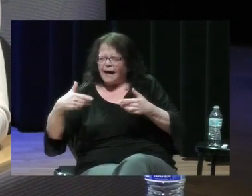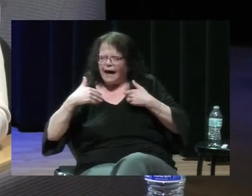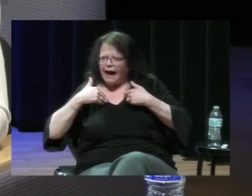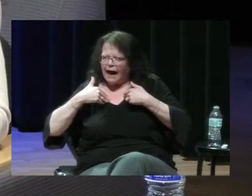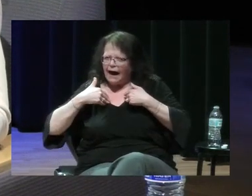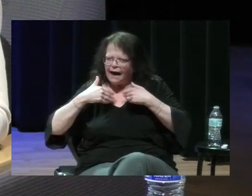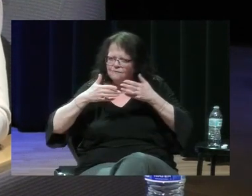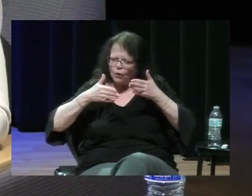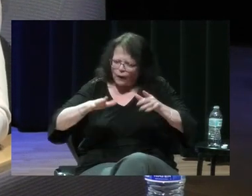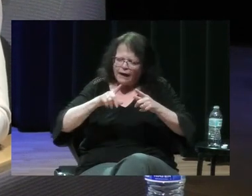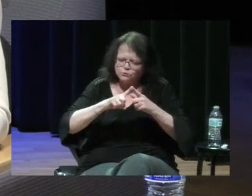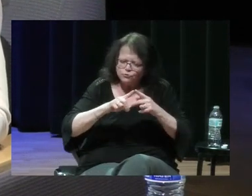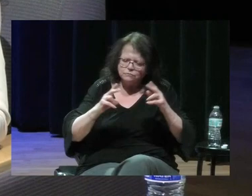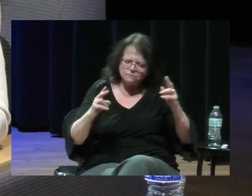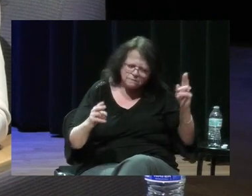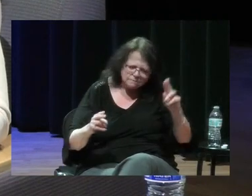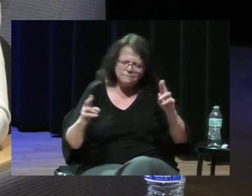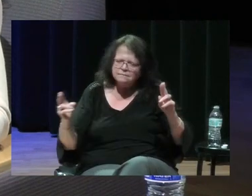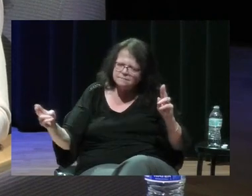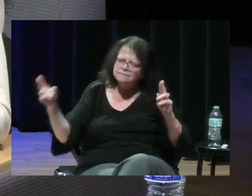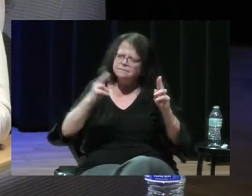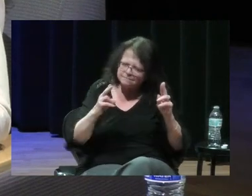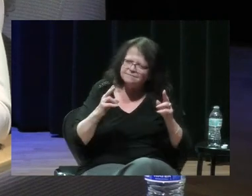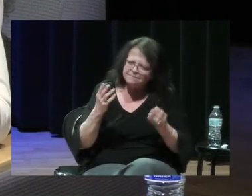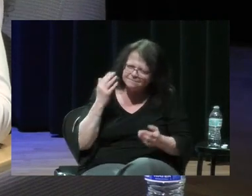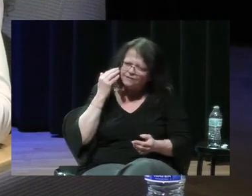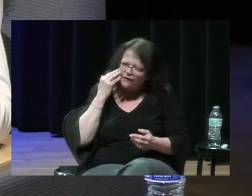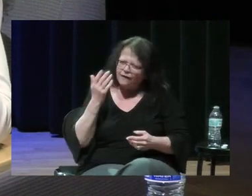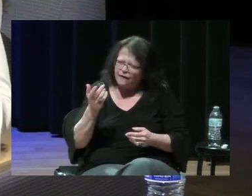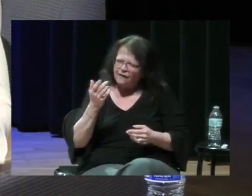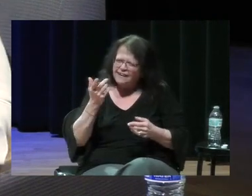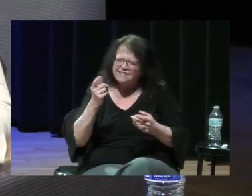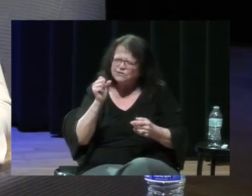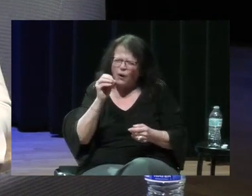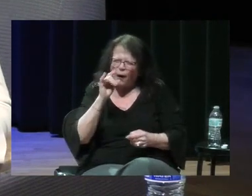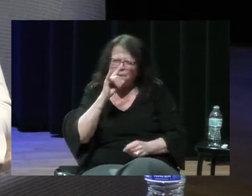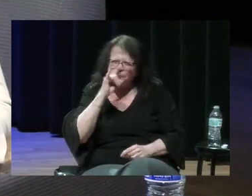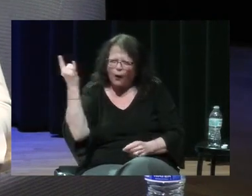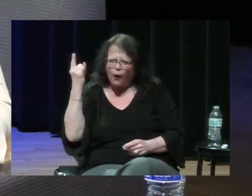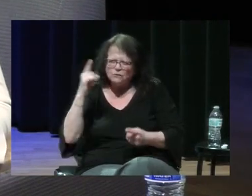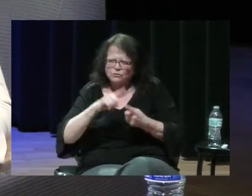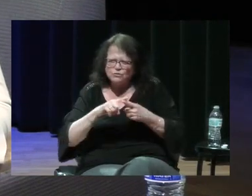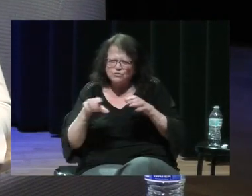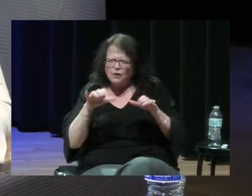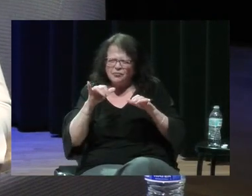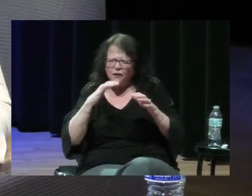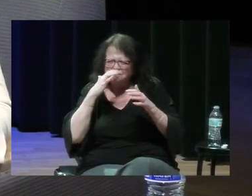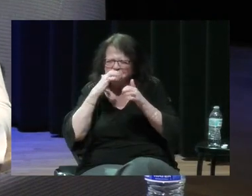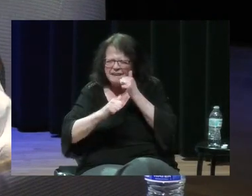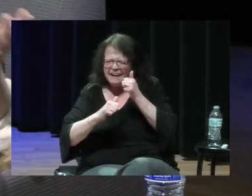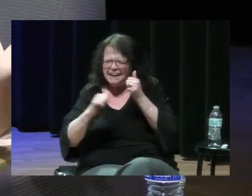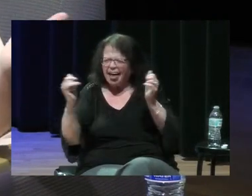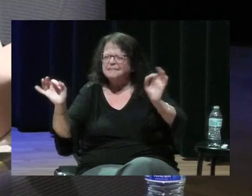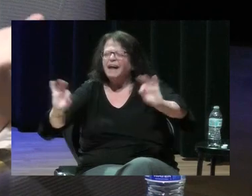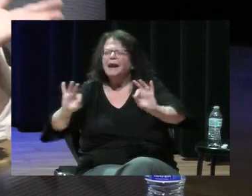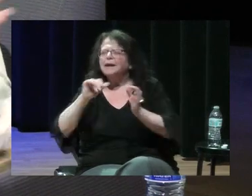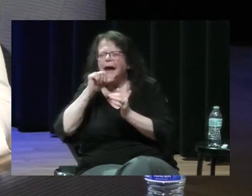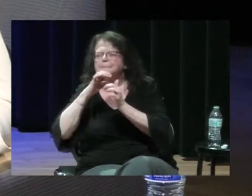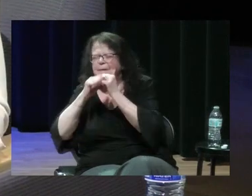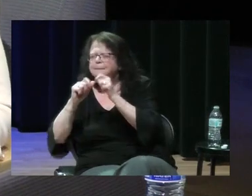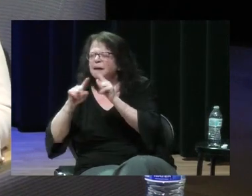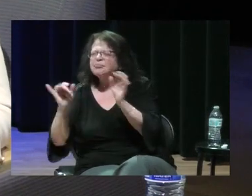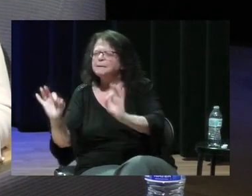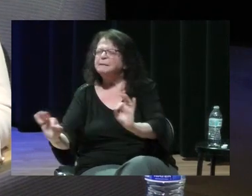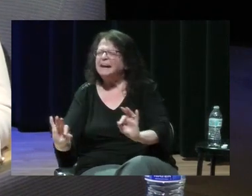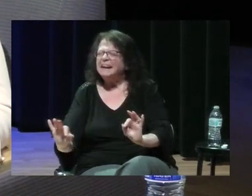to surprise you too. And that's really what we're looking for. Just it's so boring to do the memes exchanges, right? Like, I don't want